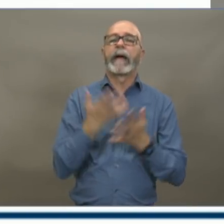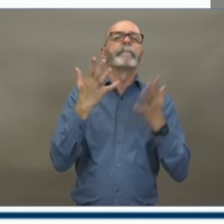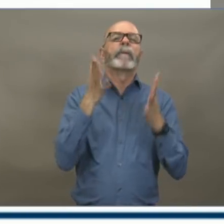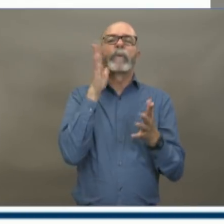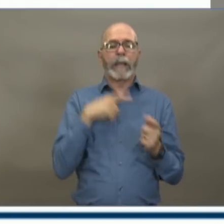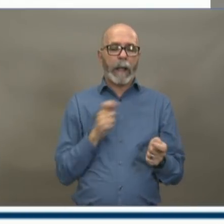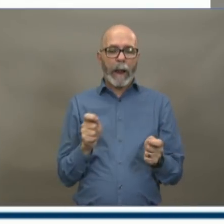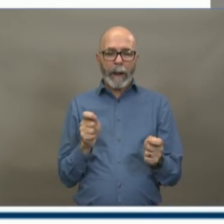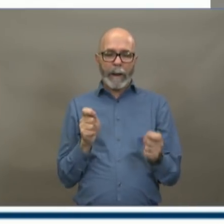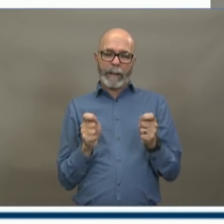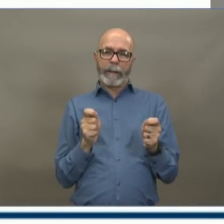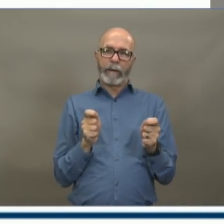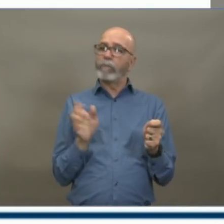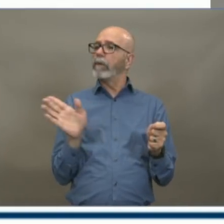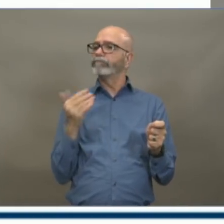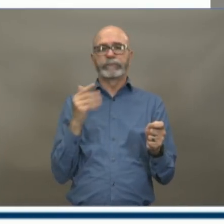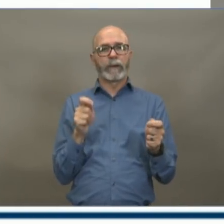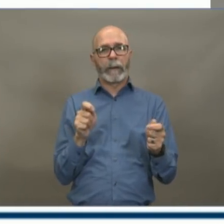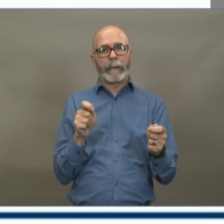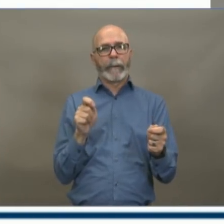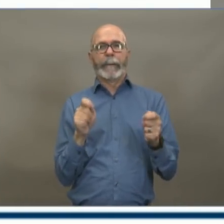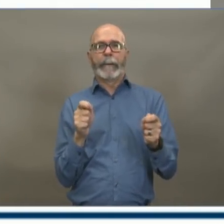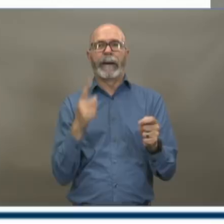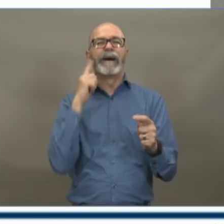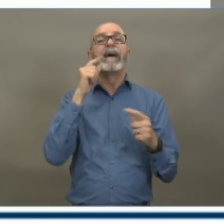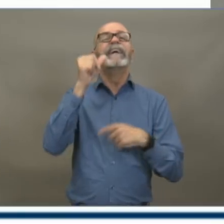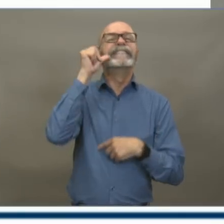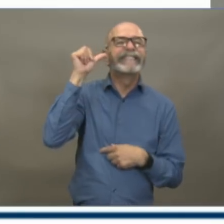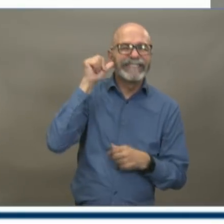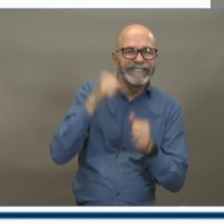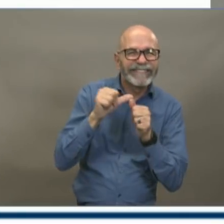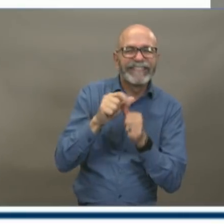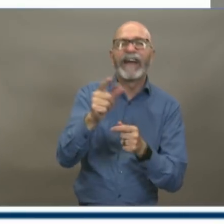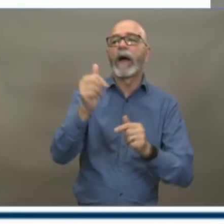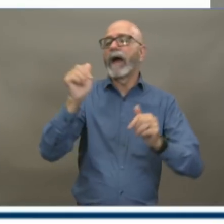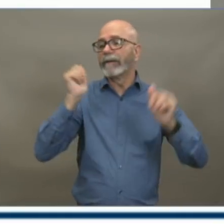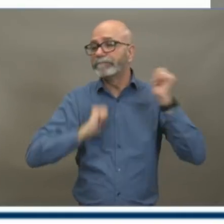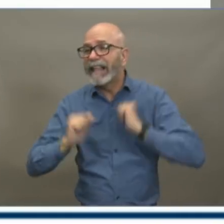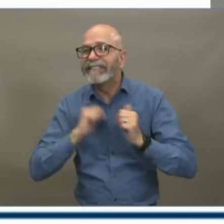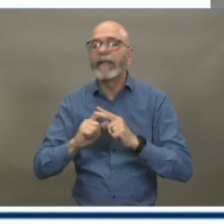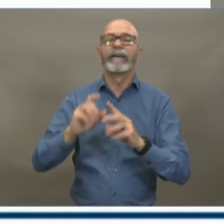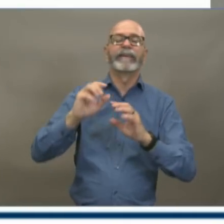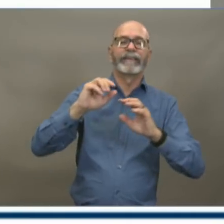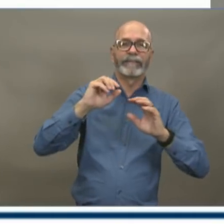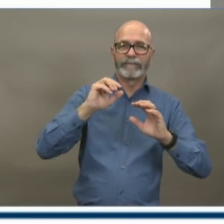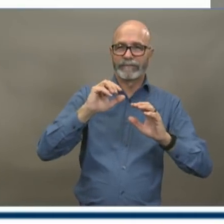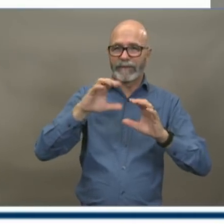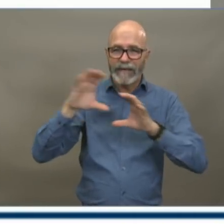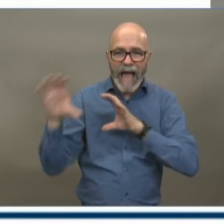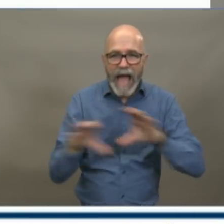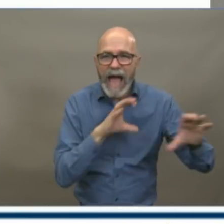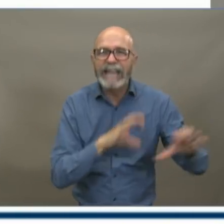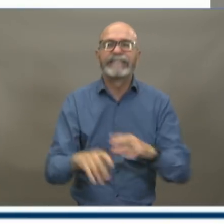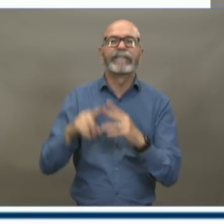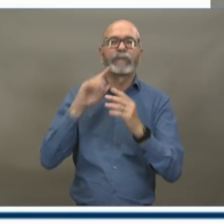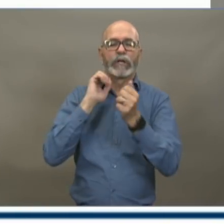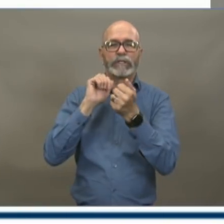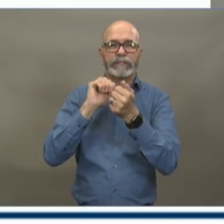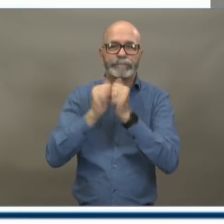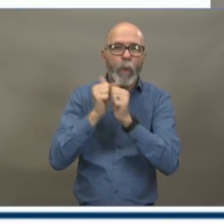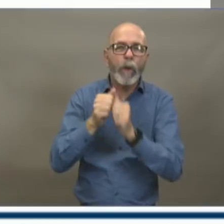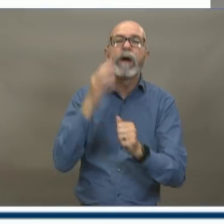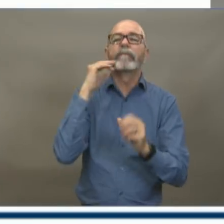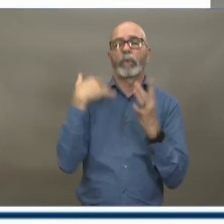those changes came into effect yesterday. They're in effect for 2 weeks. Next week we'll look at the epidemiology and say what is it telling us